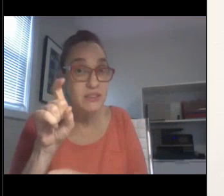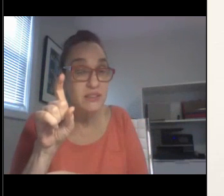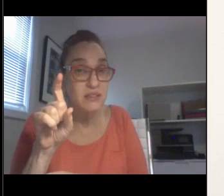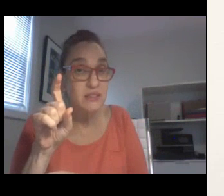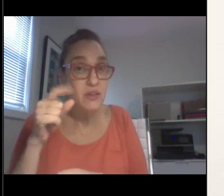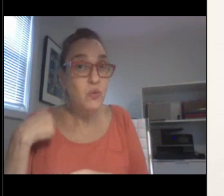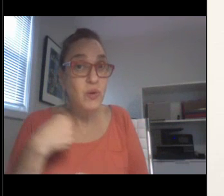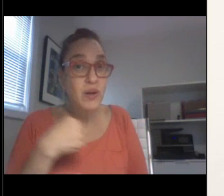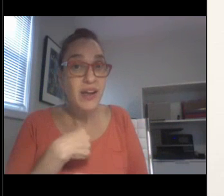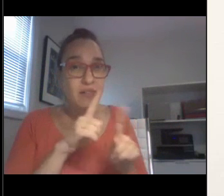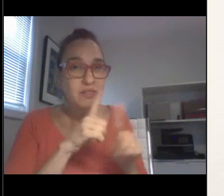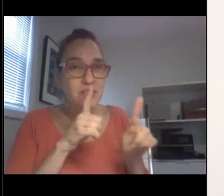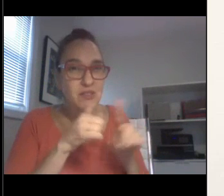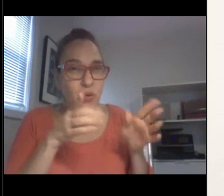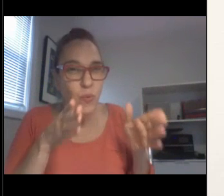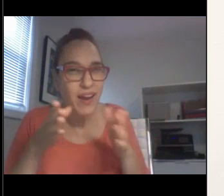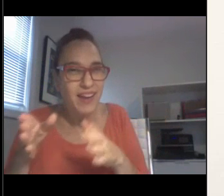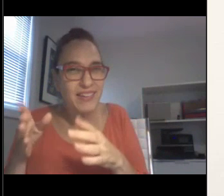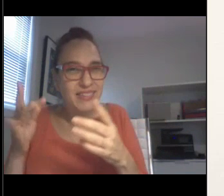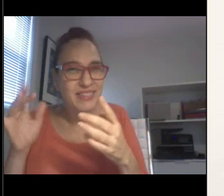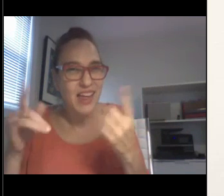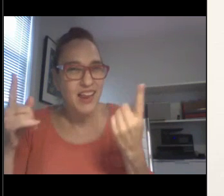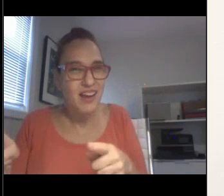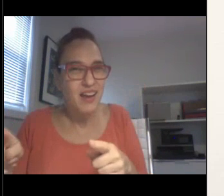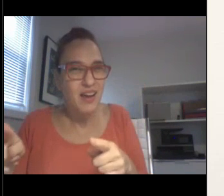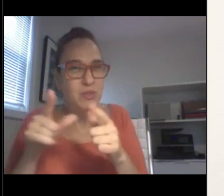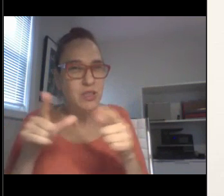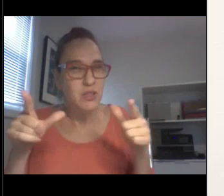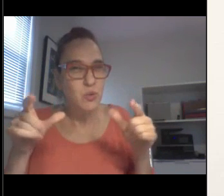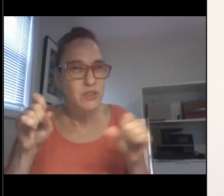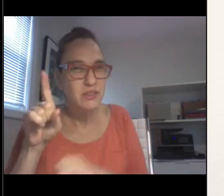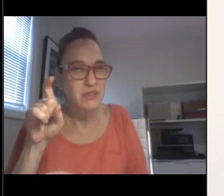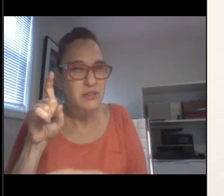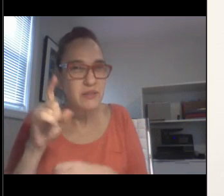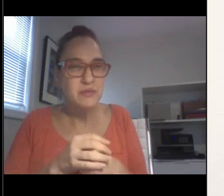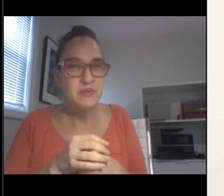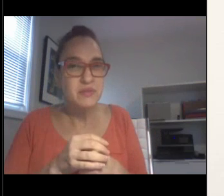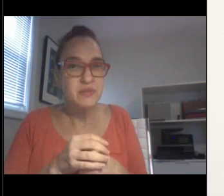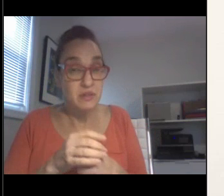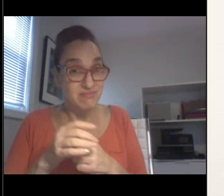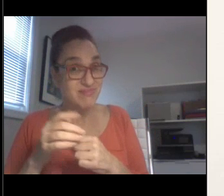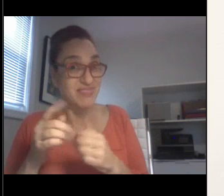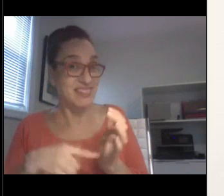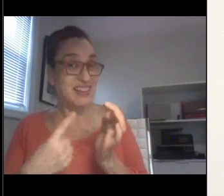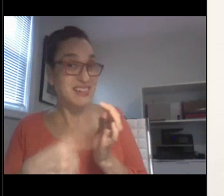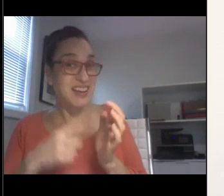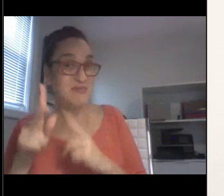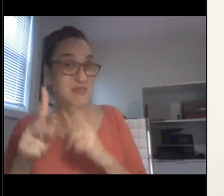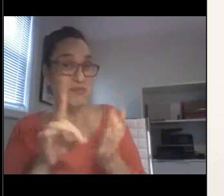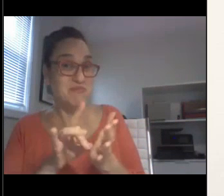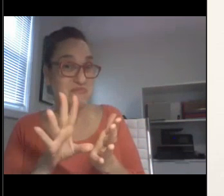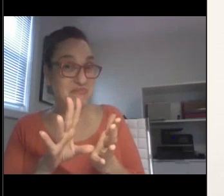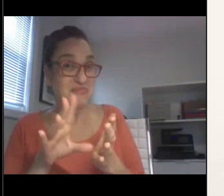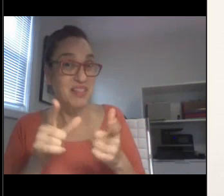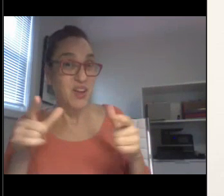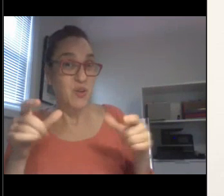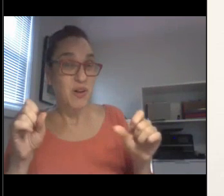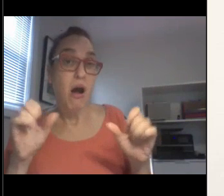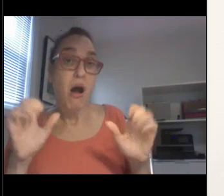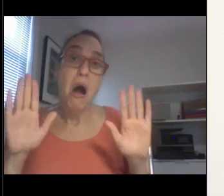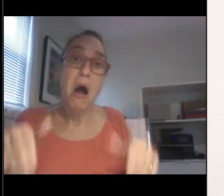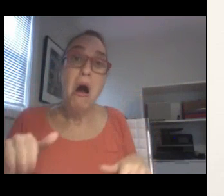people that are functionally kicked out of linguistics proper under the guise of